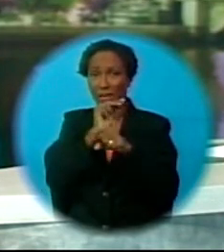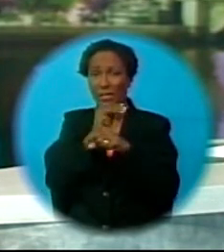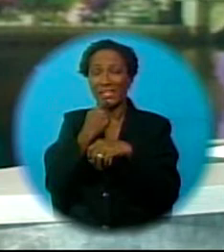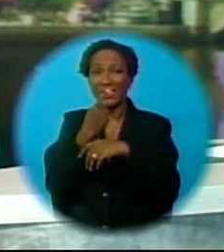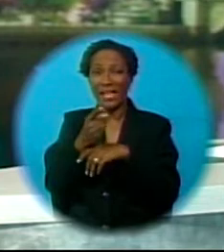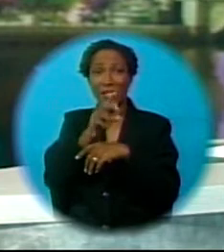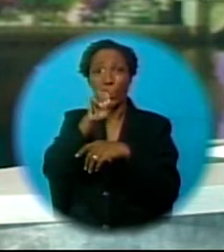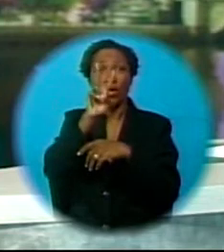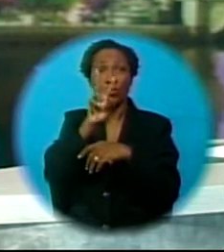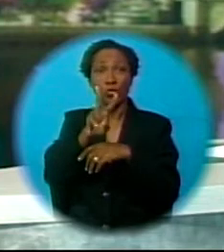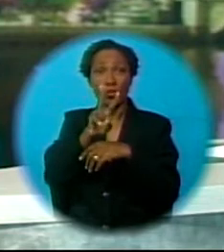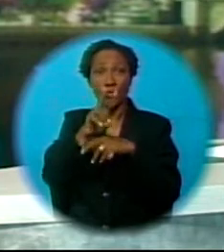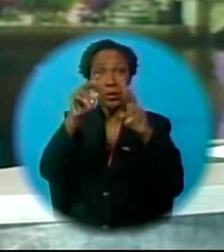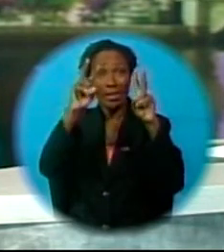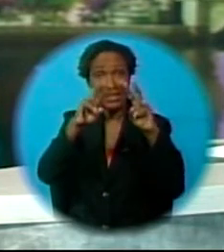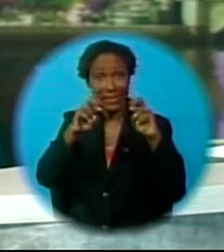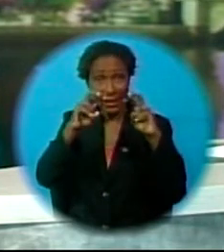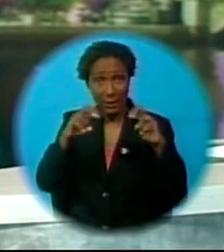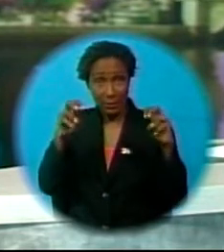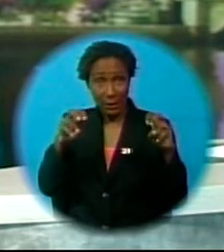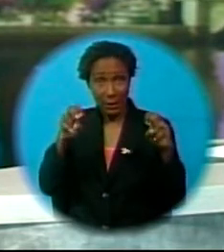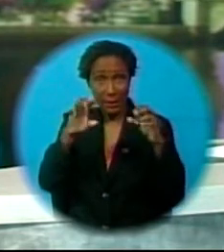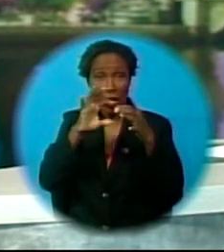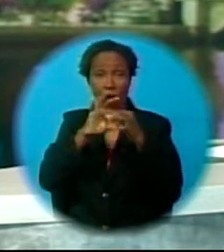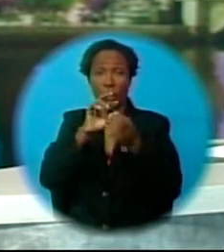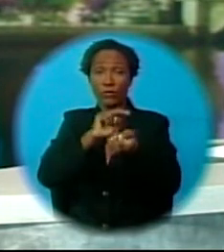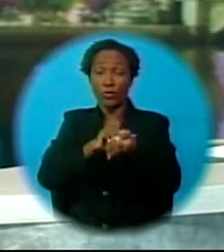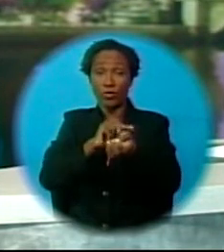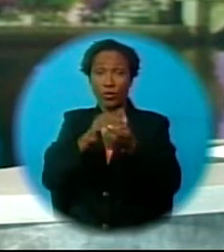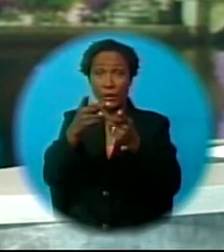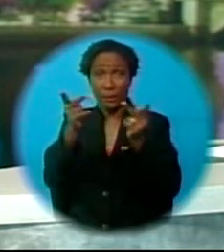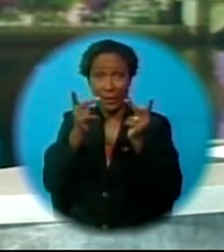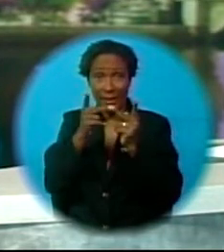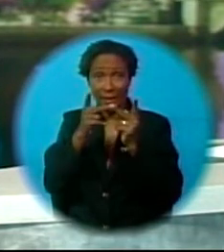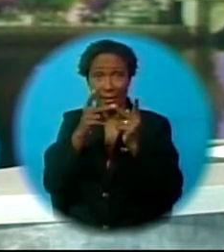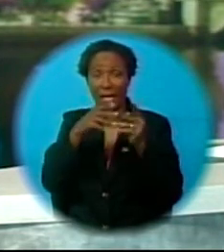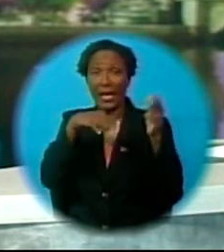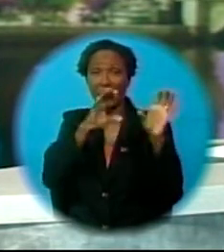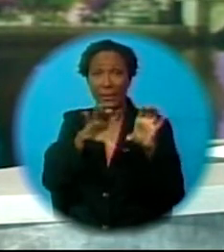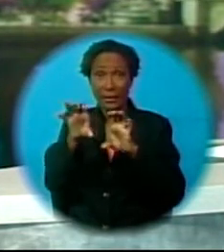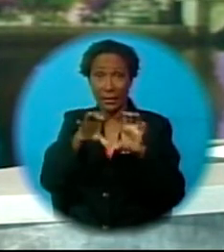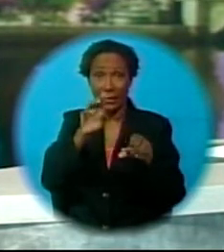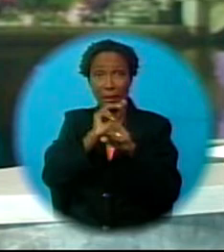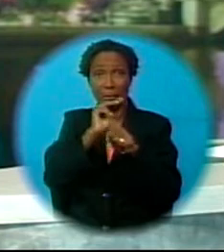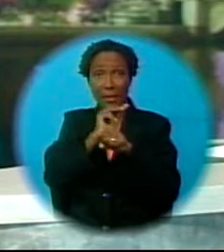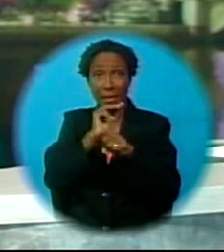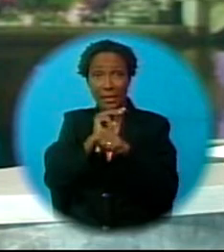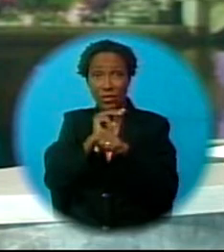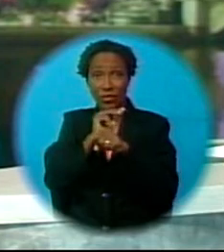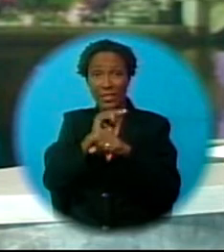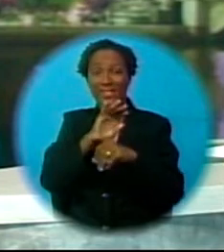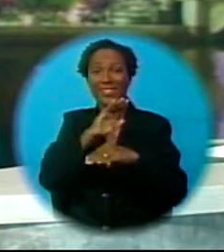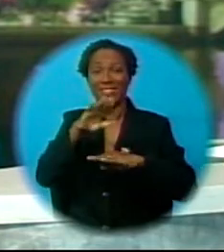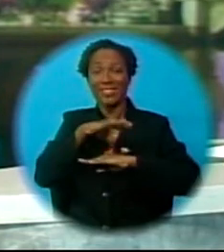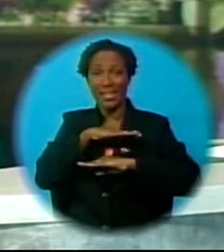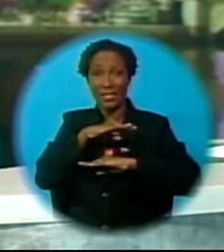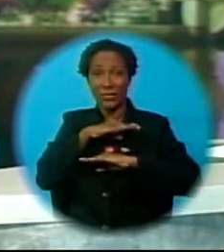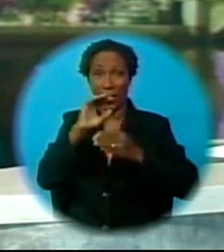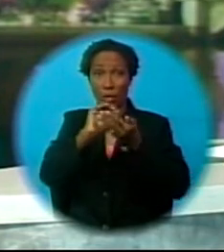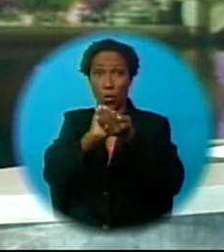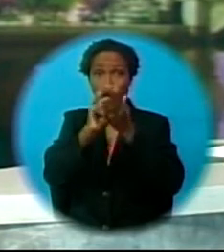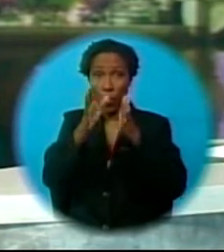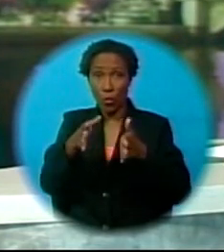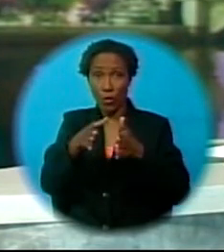2 detailed assessments of the nursing facility have been carried out, and the ministry is satisfied the proprietor has taken the necessary